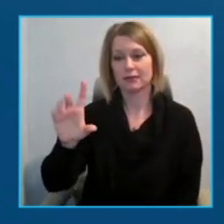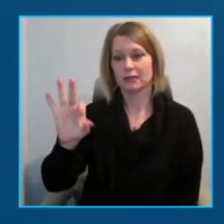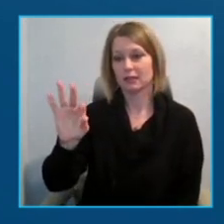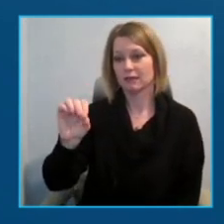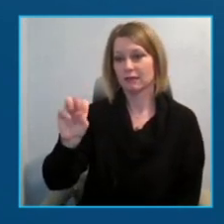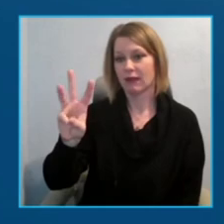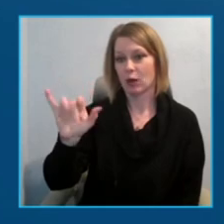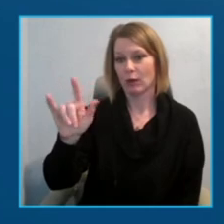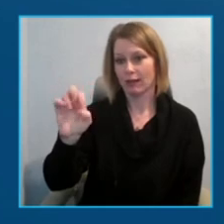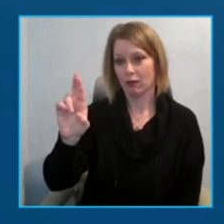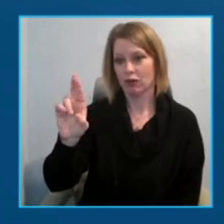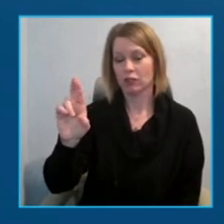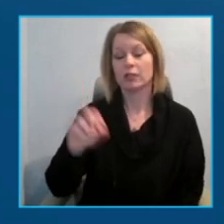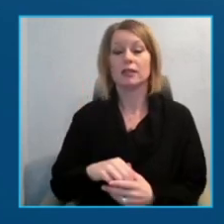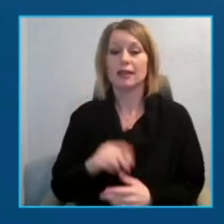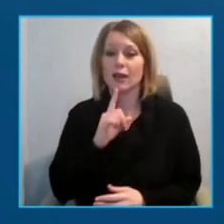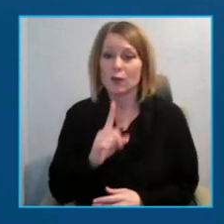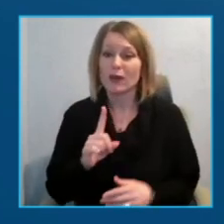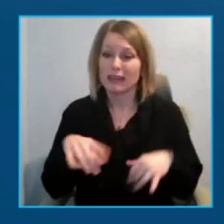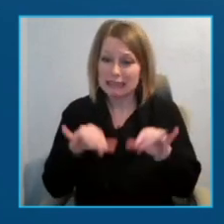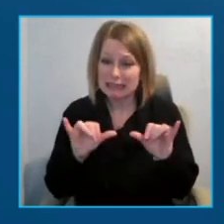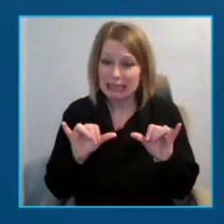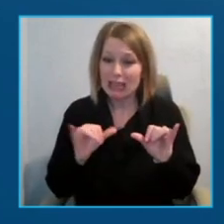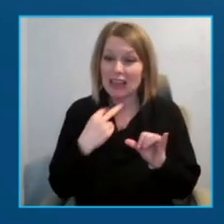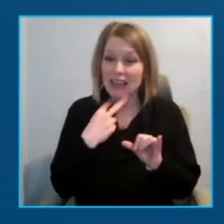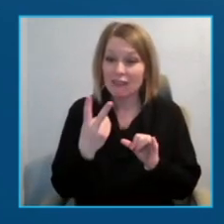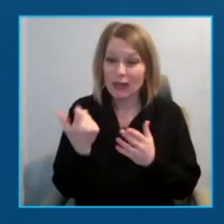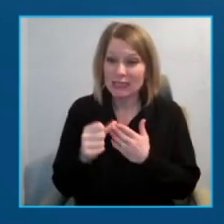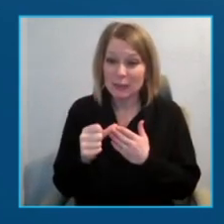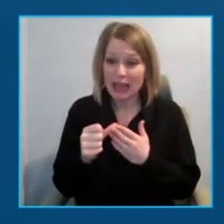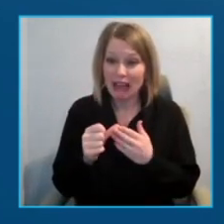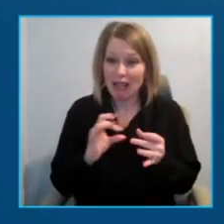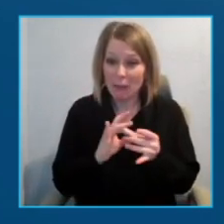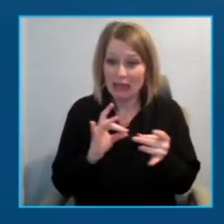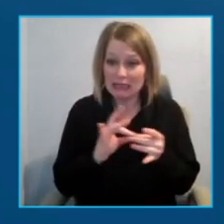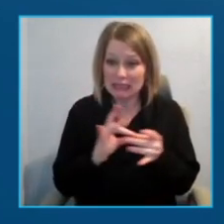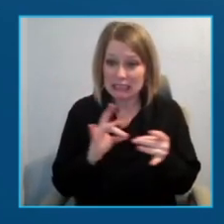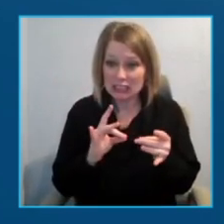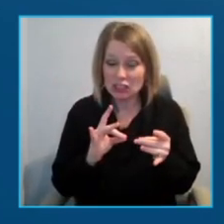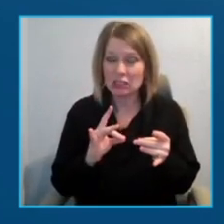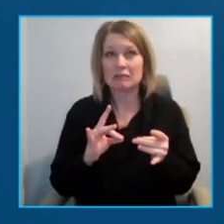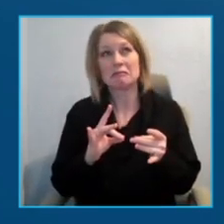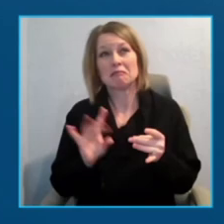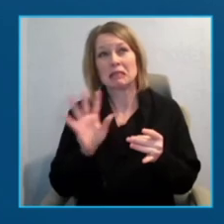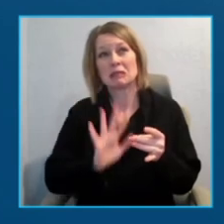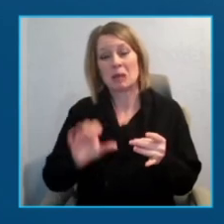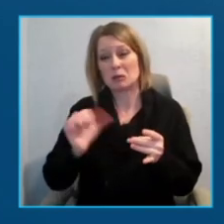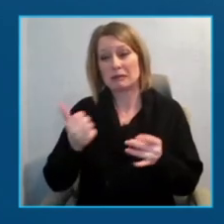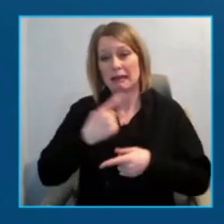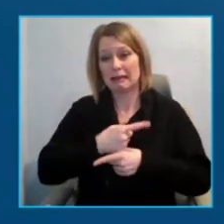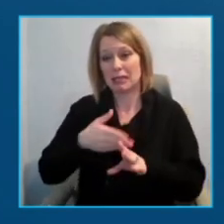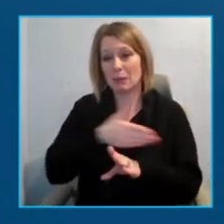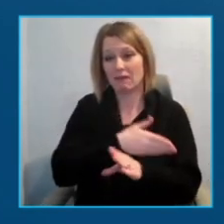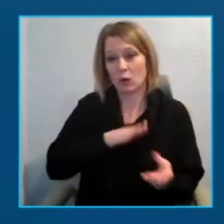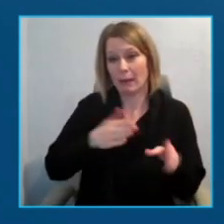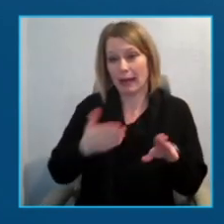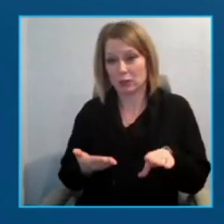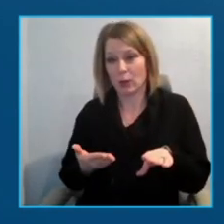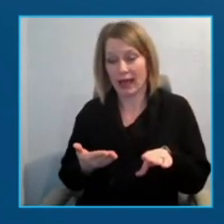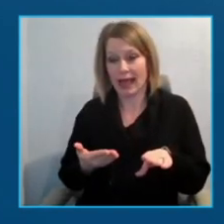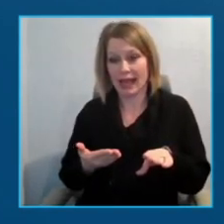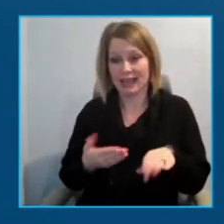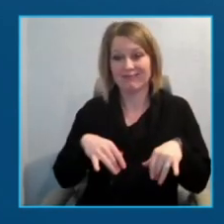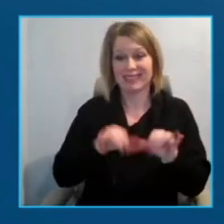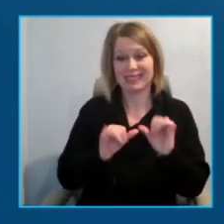message on my voicemail from Don from about 10 days before he passed away. And his message, as I